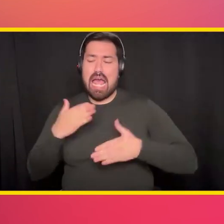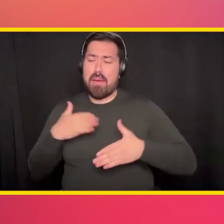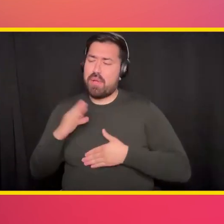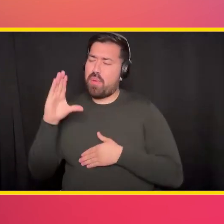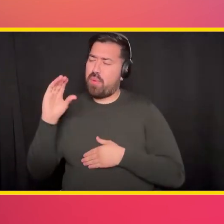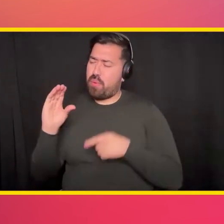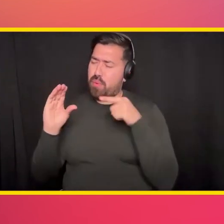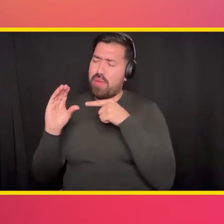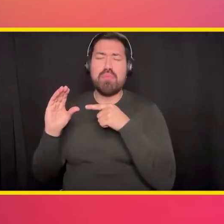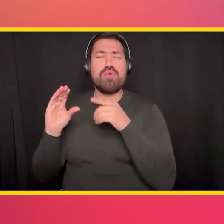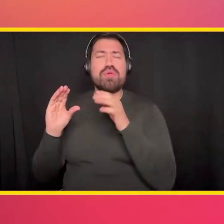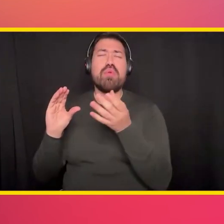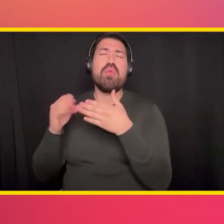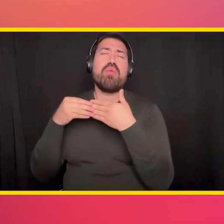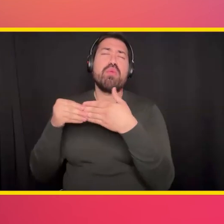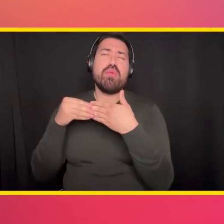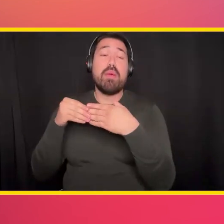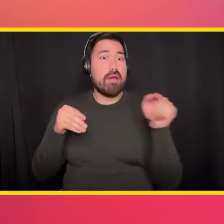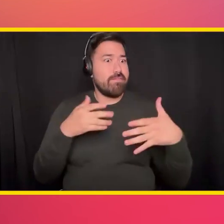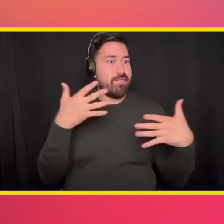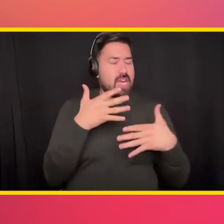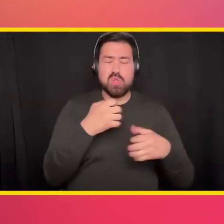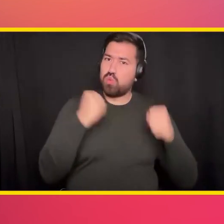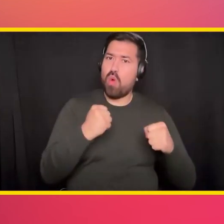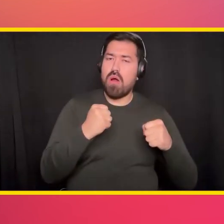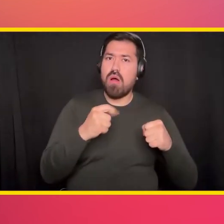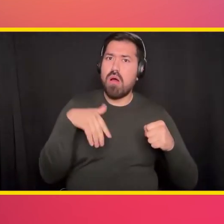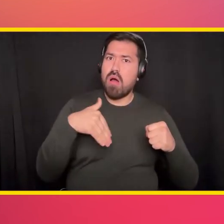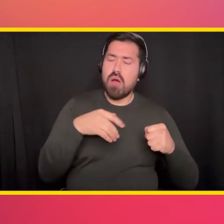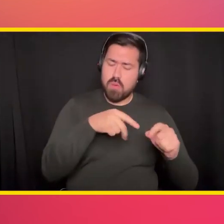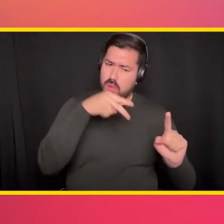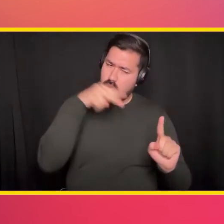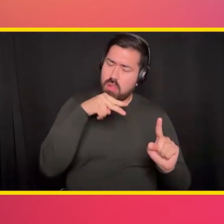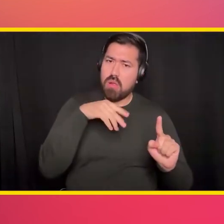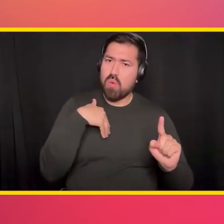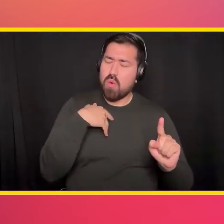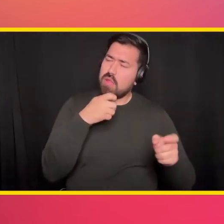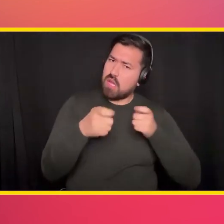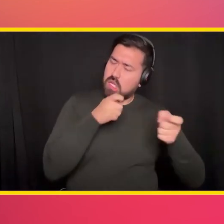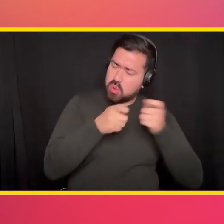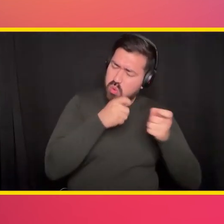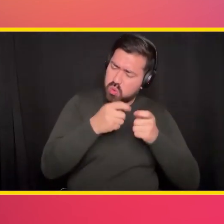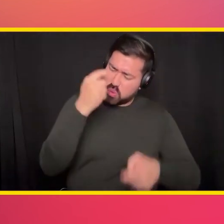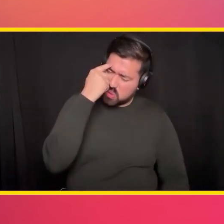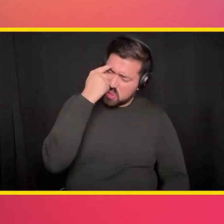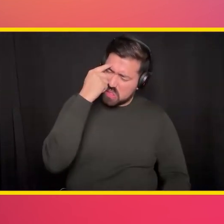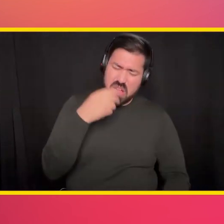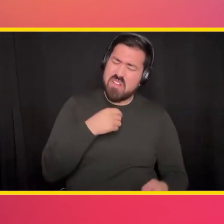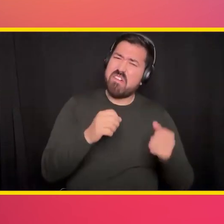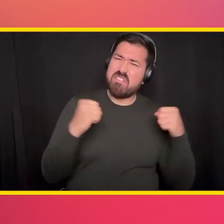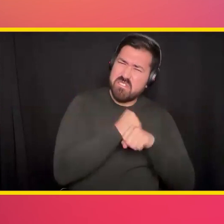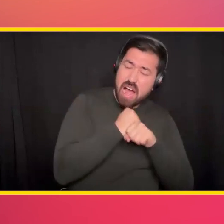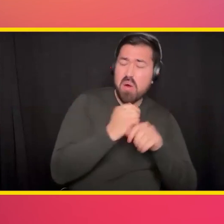little bit elusive versus fear really can dictate your fight or flight. So